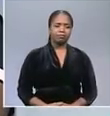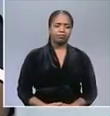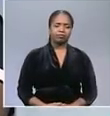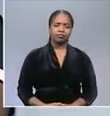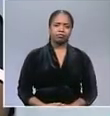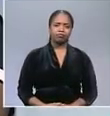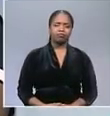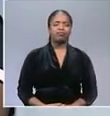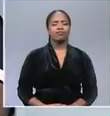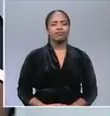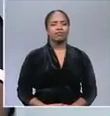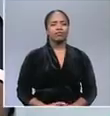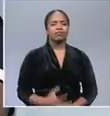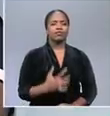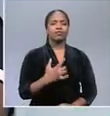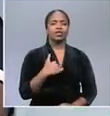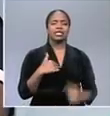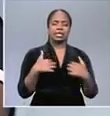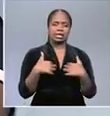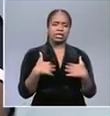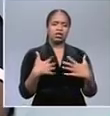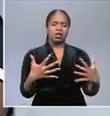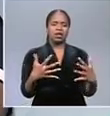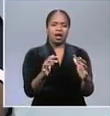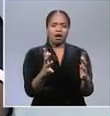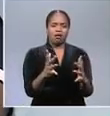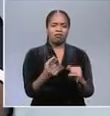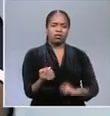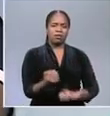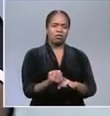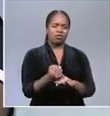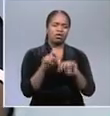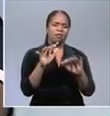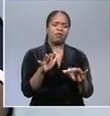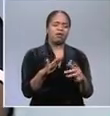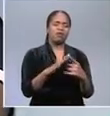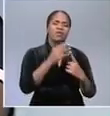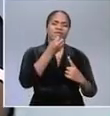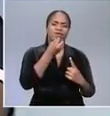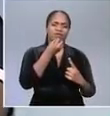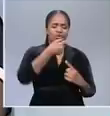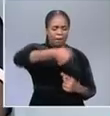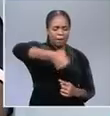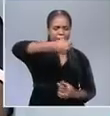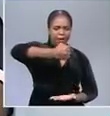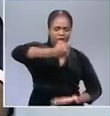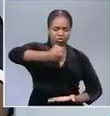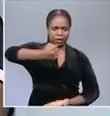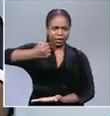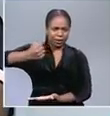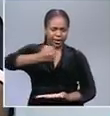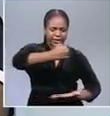We've commenced with the social relief interventions, such as the food packages, feeding